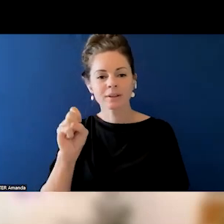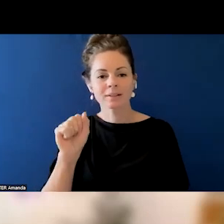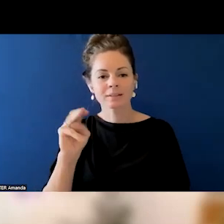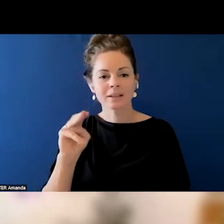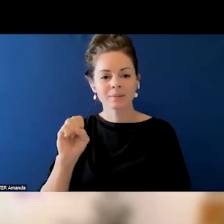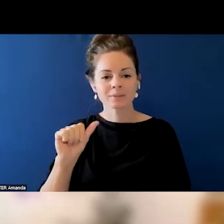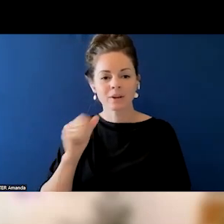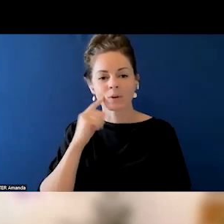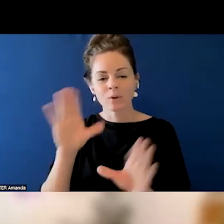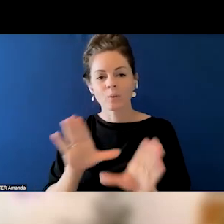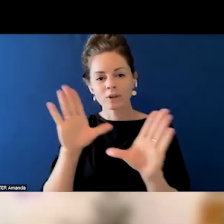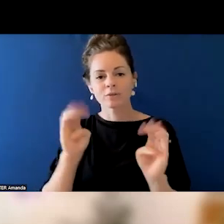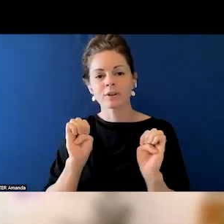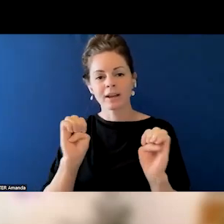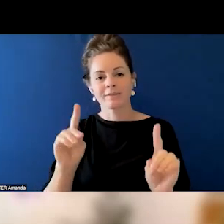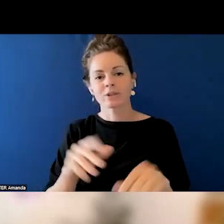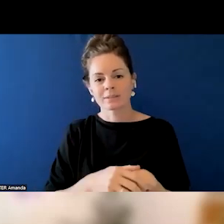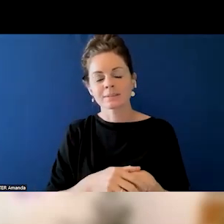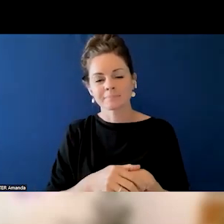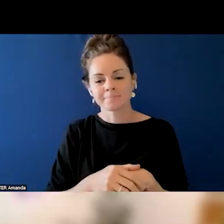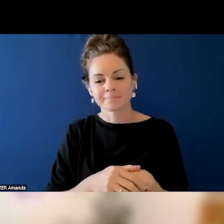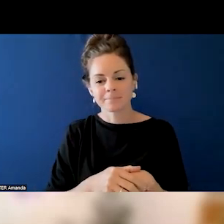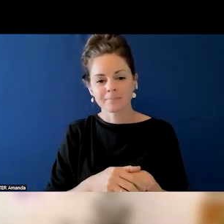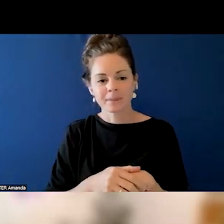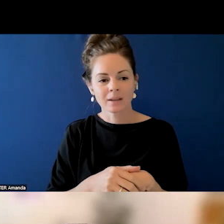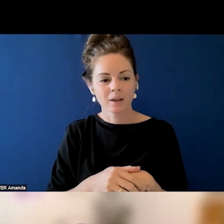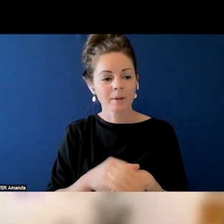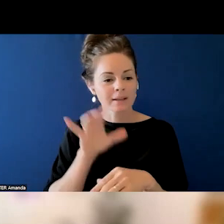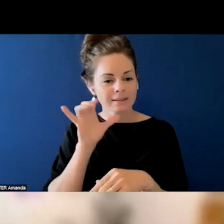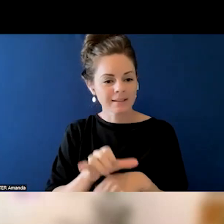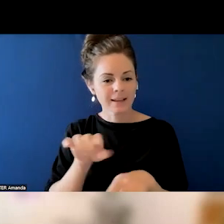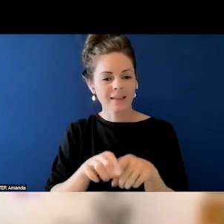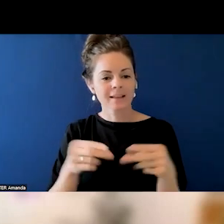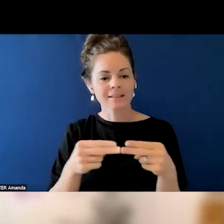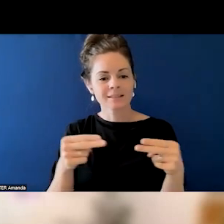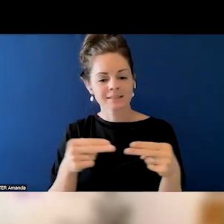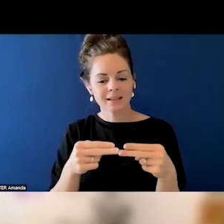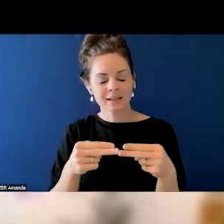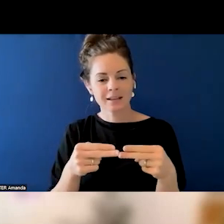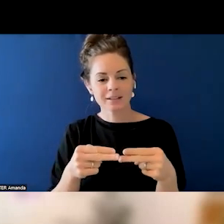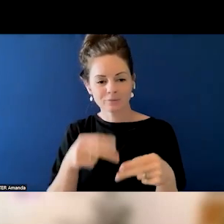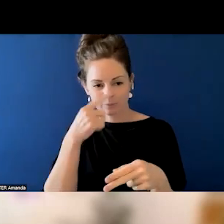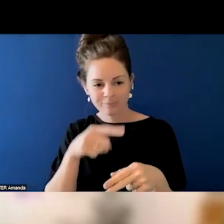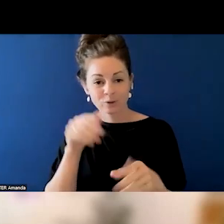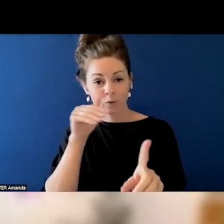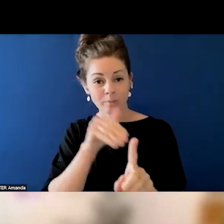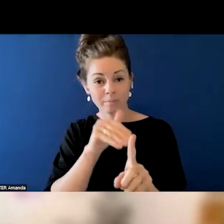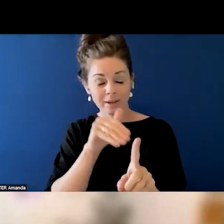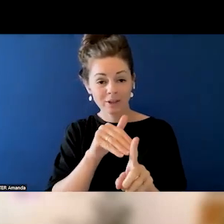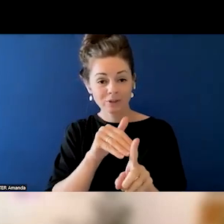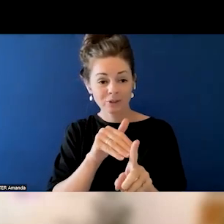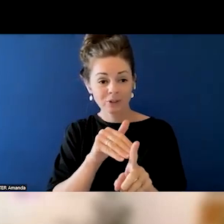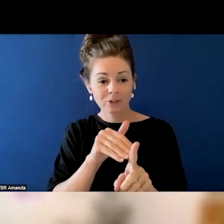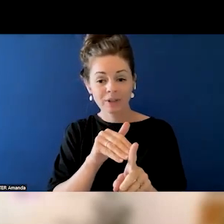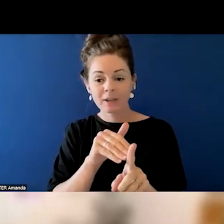incredible efforts that have taken place. I'm going to keep it on this slide if you don't mind, just as a reminder to you that,